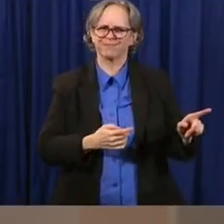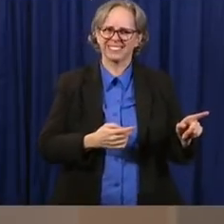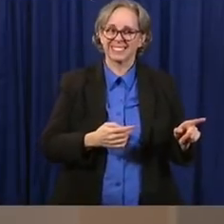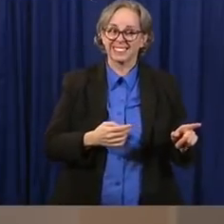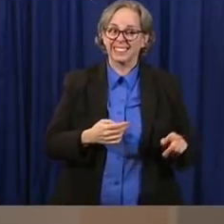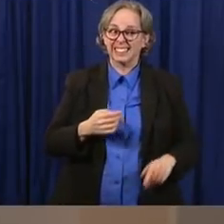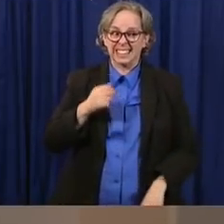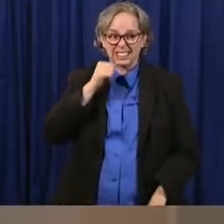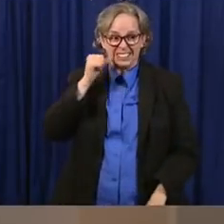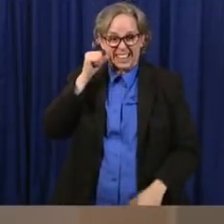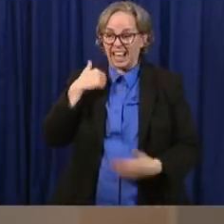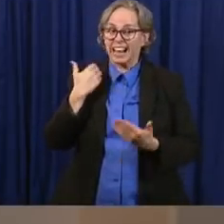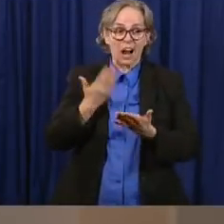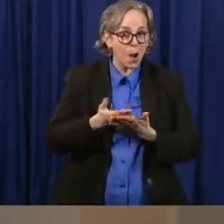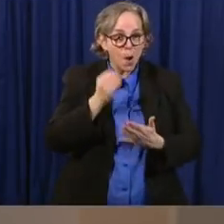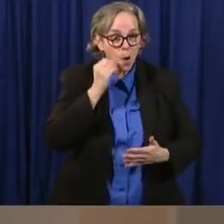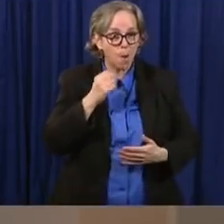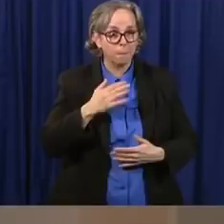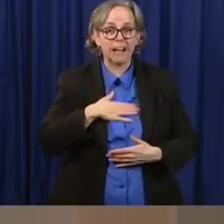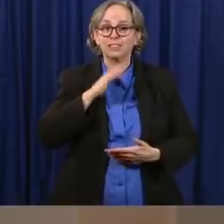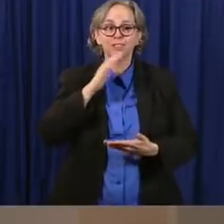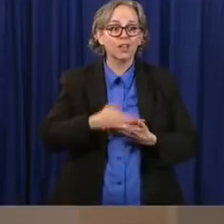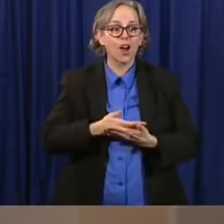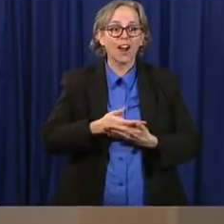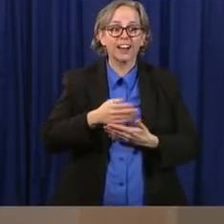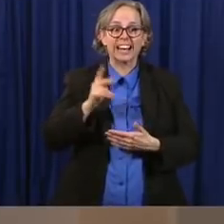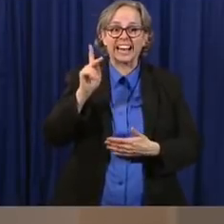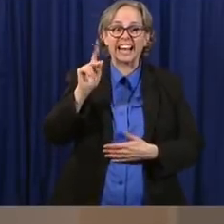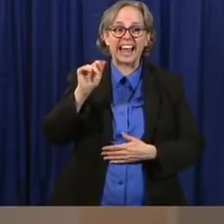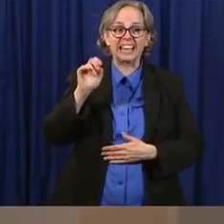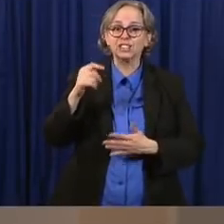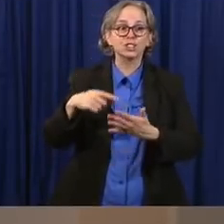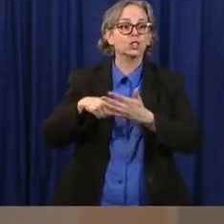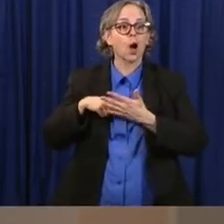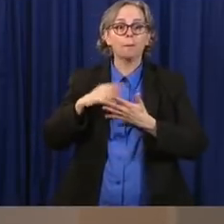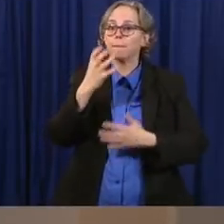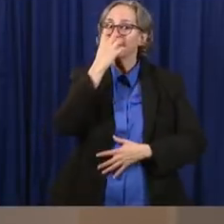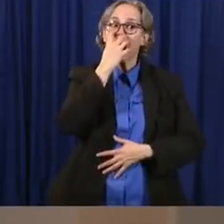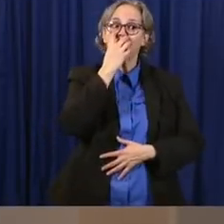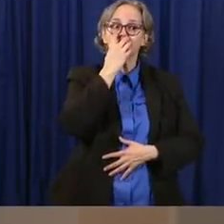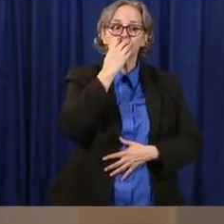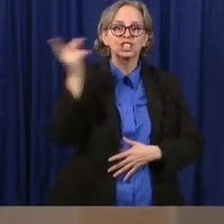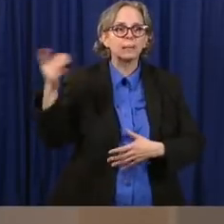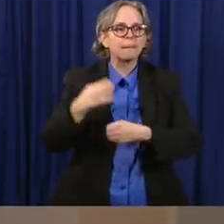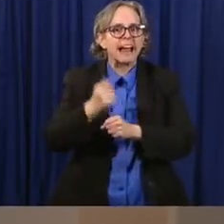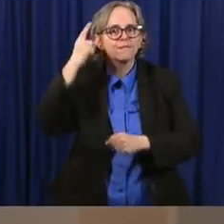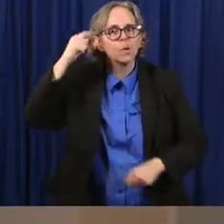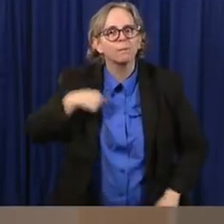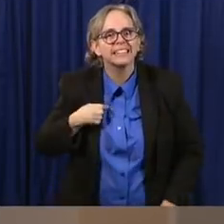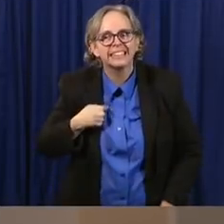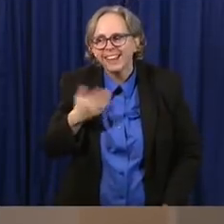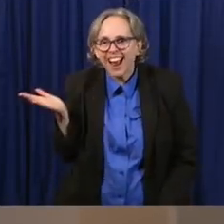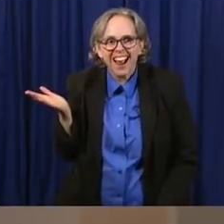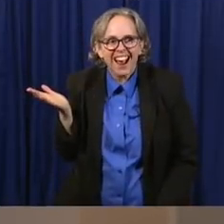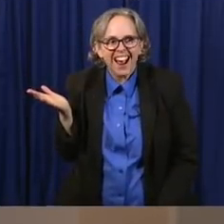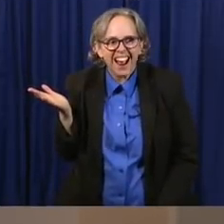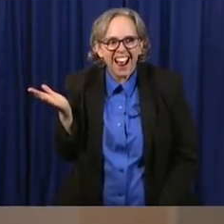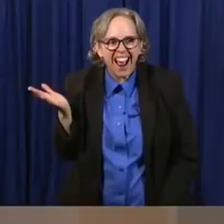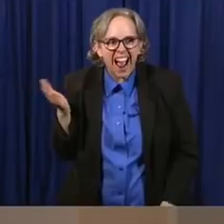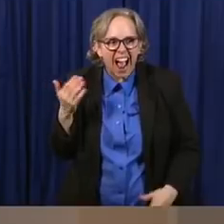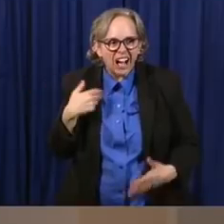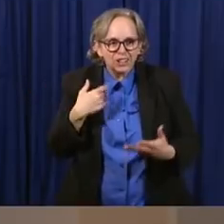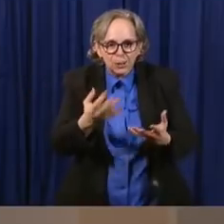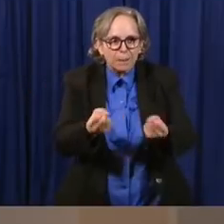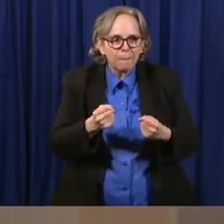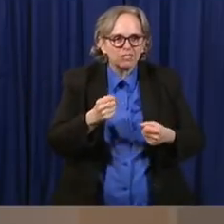had shown me a mask that she made for me. She went in my drawer and tore out some old